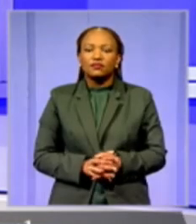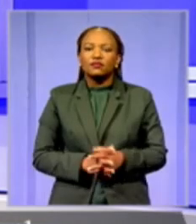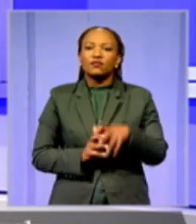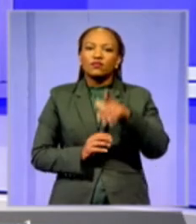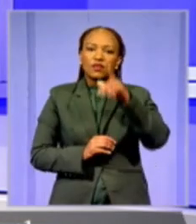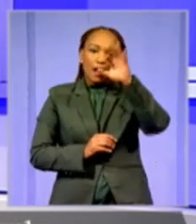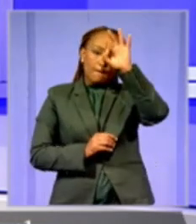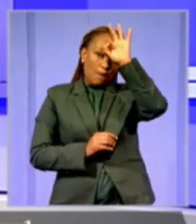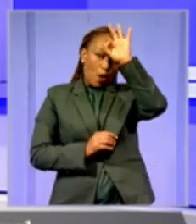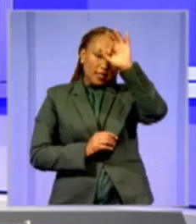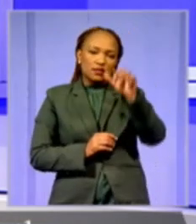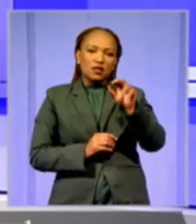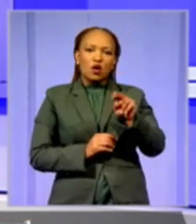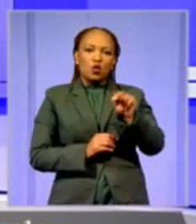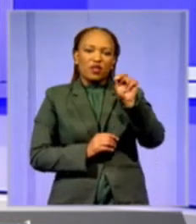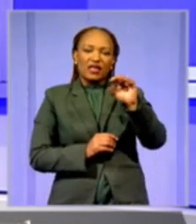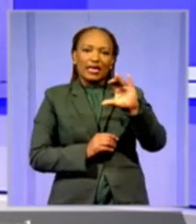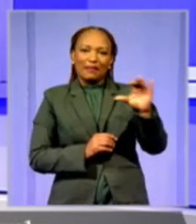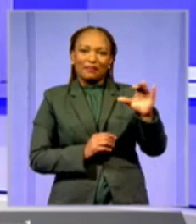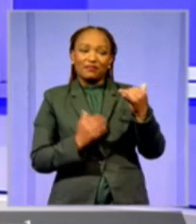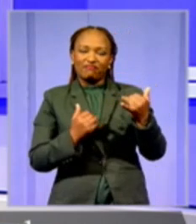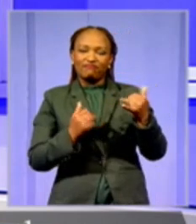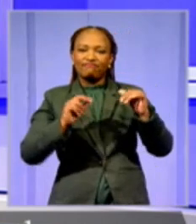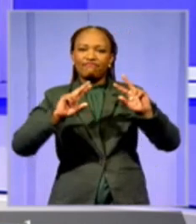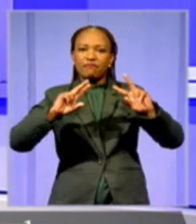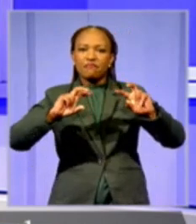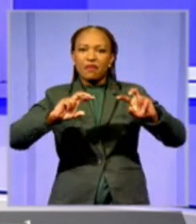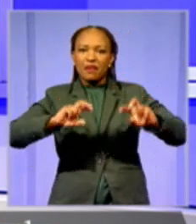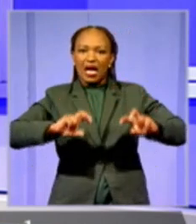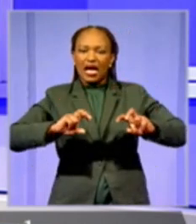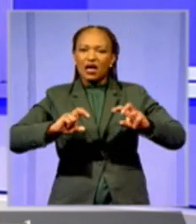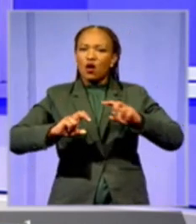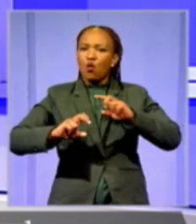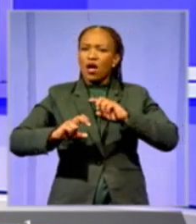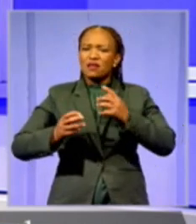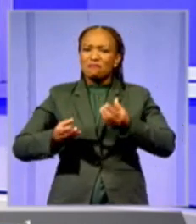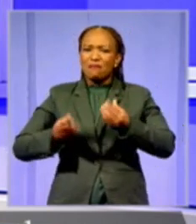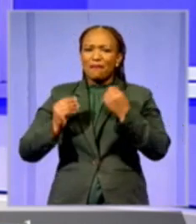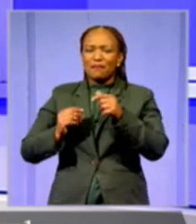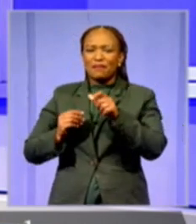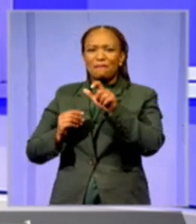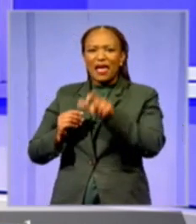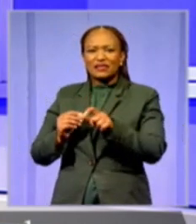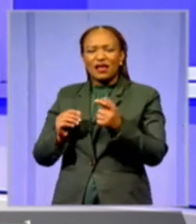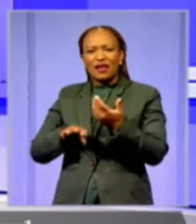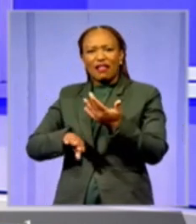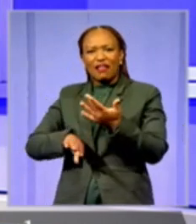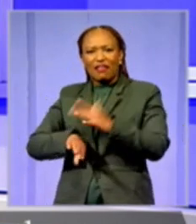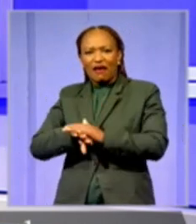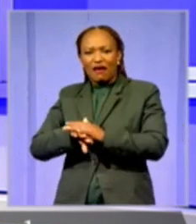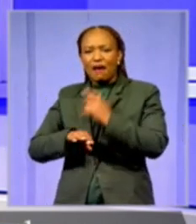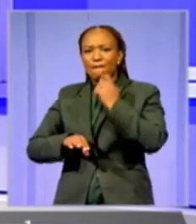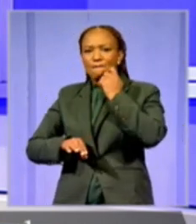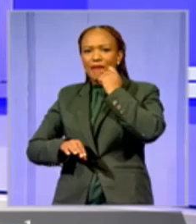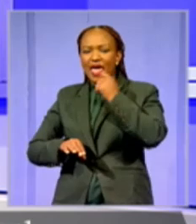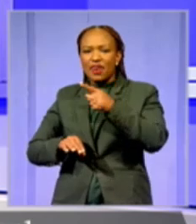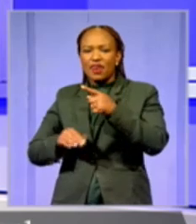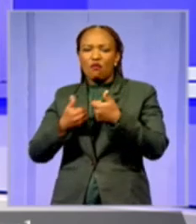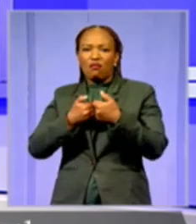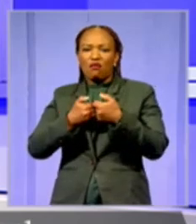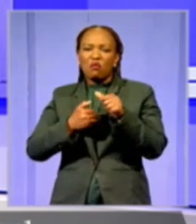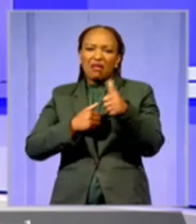Mapodisi kwa Northern Cape a boloditse dipatlisiso morago ga gore go fitlhelwe setopo se se senyegileng sa monna yo a ratanang le banna ba bangwe mo